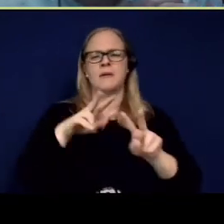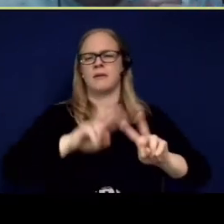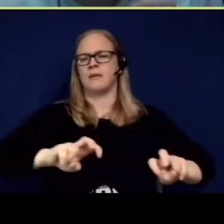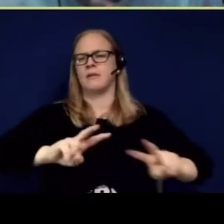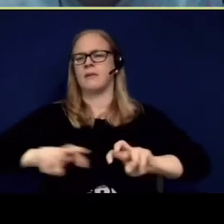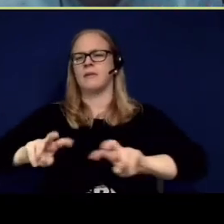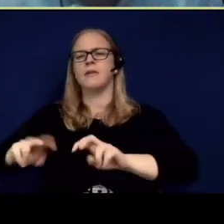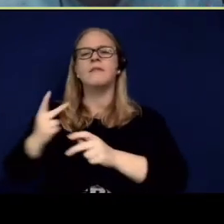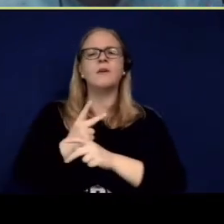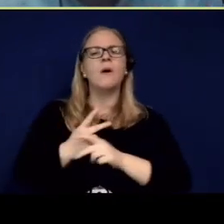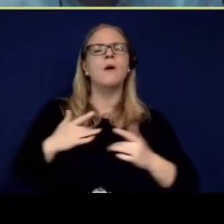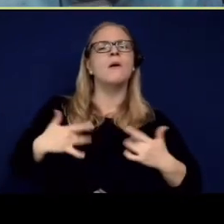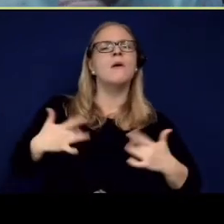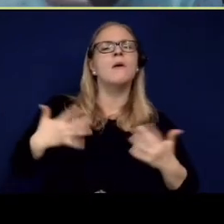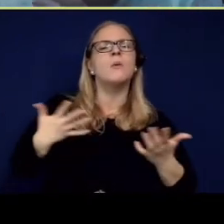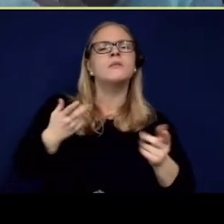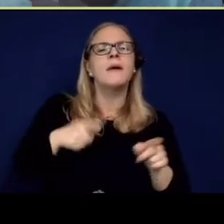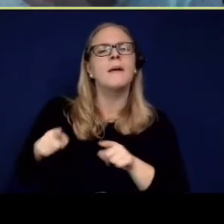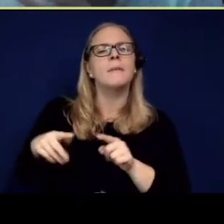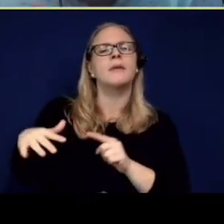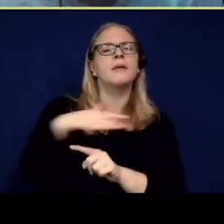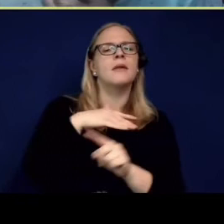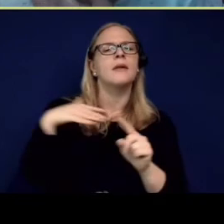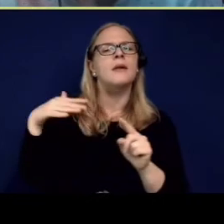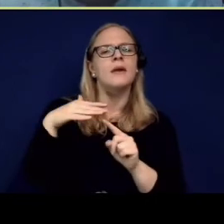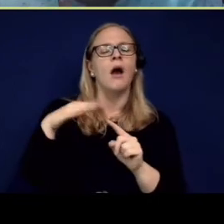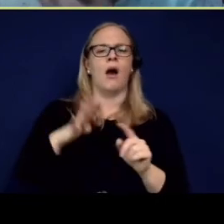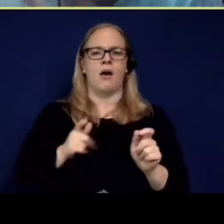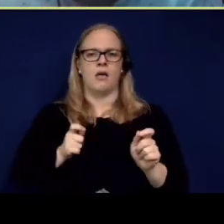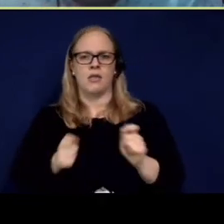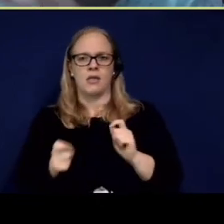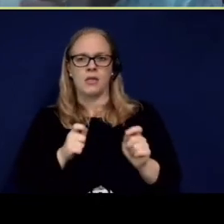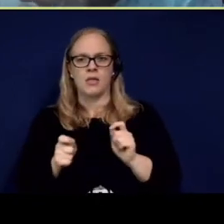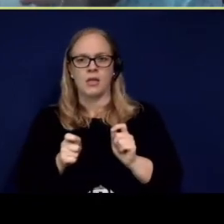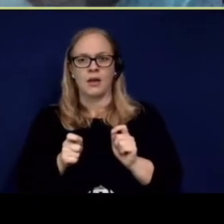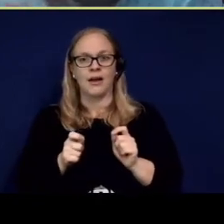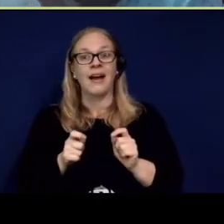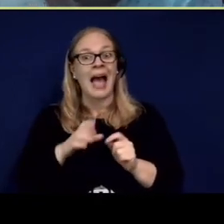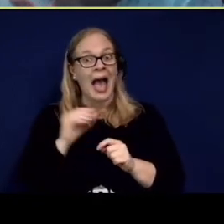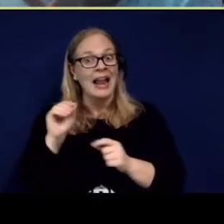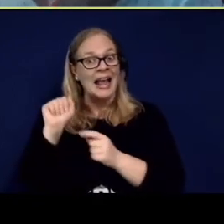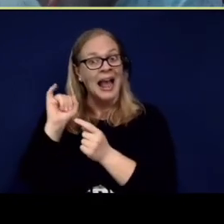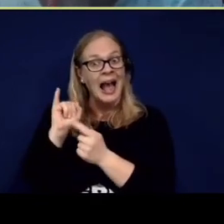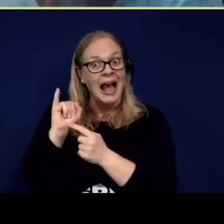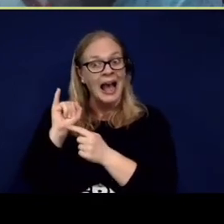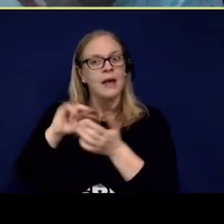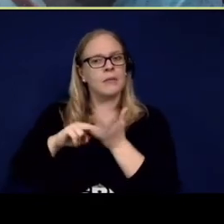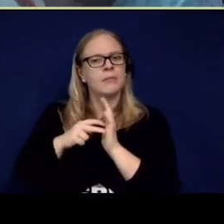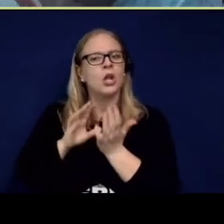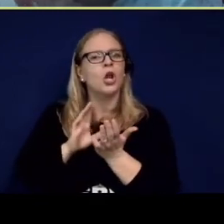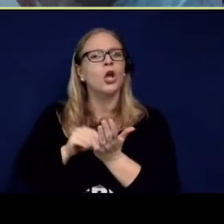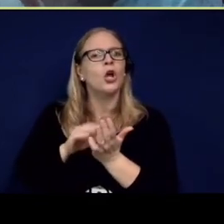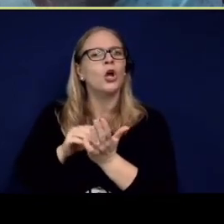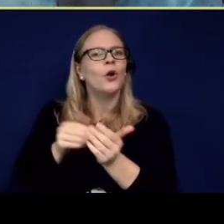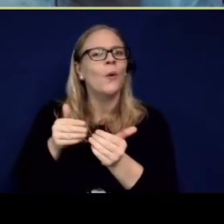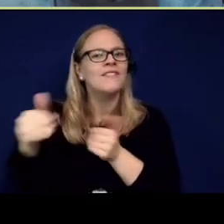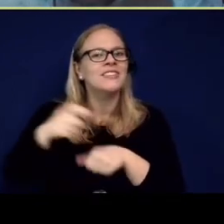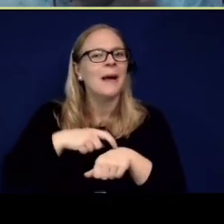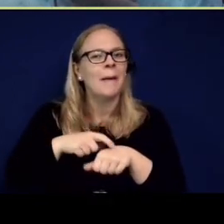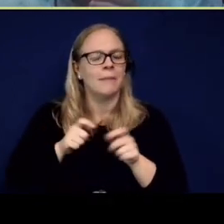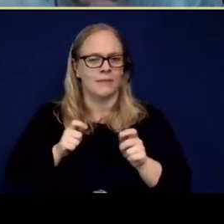on. And then through intelligence over time, it takes certain features in the hearing